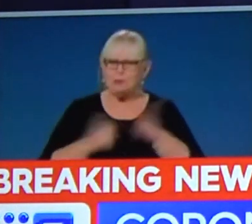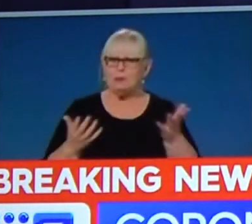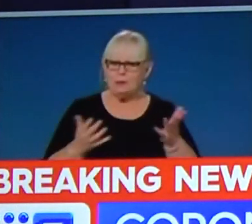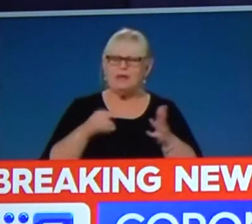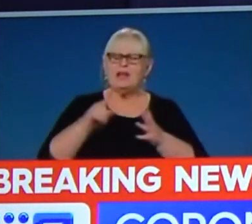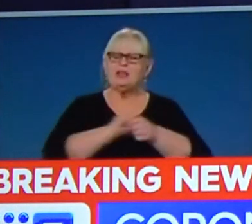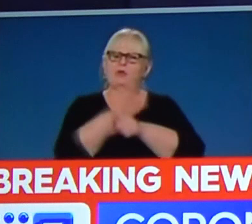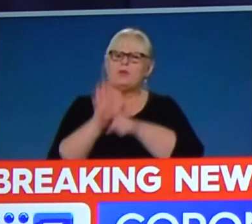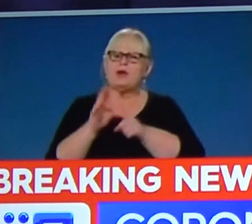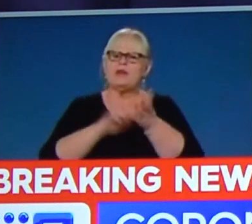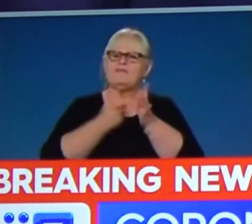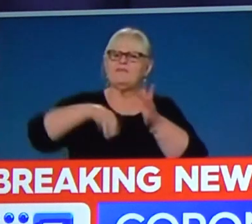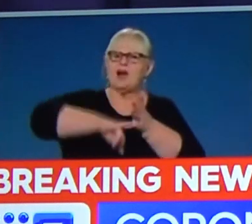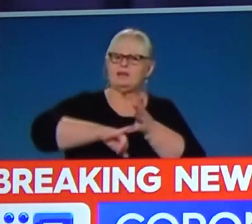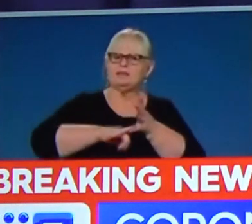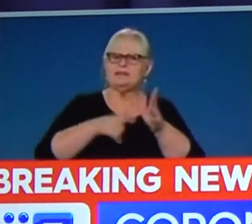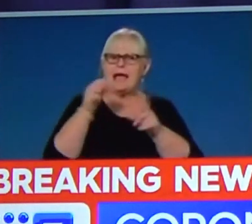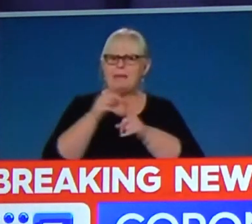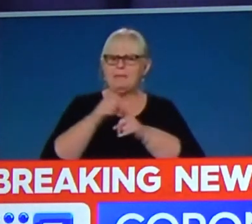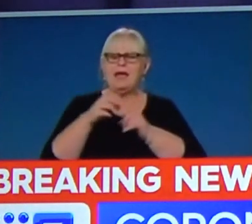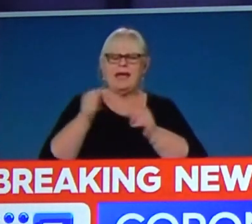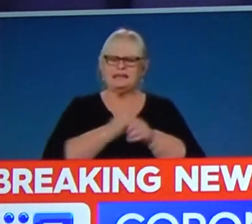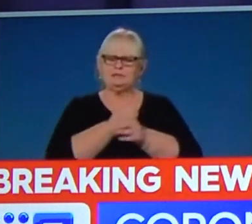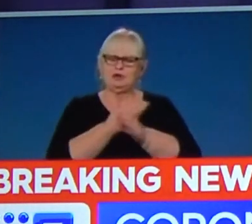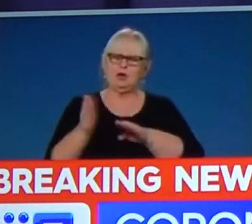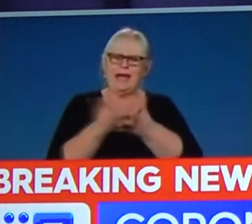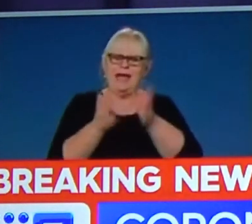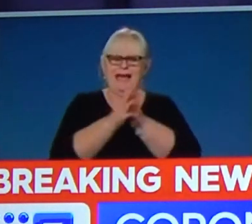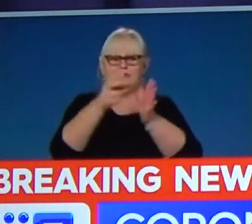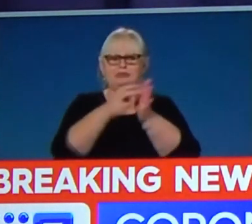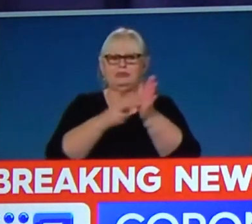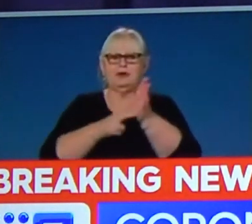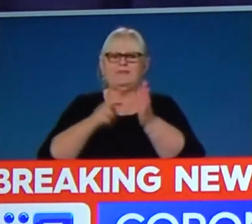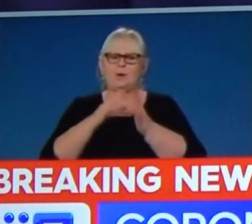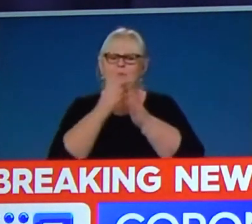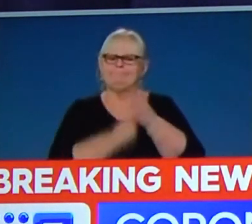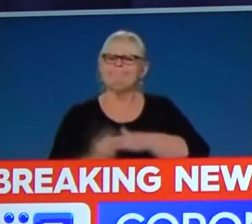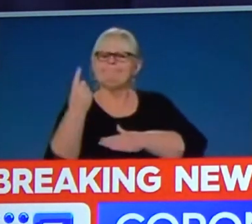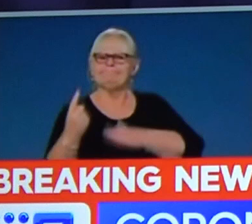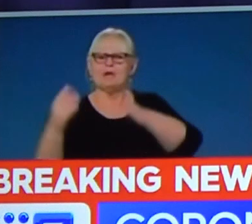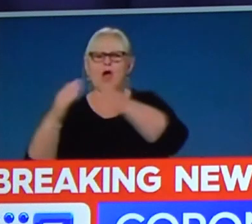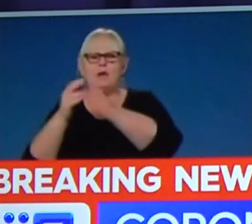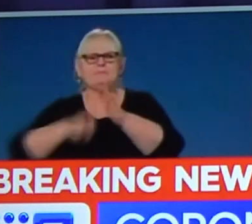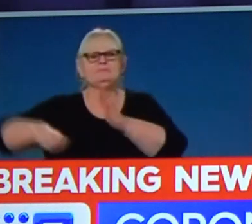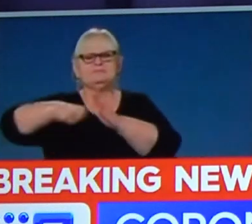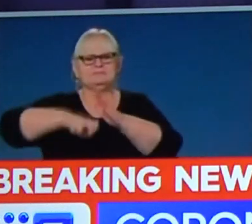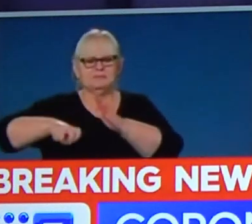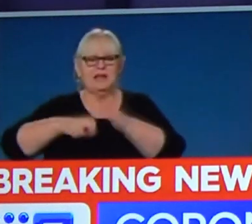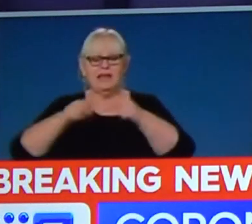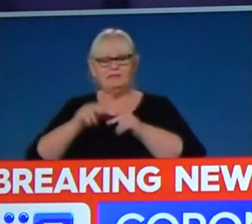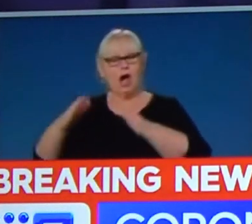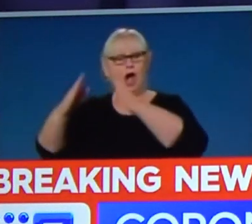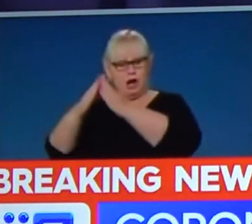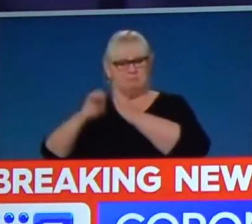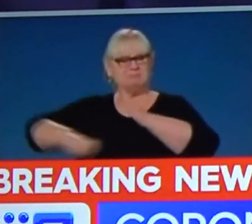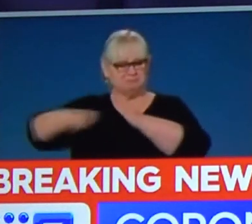coronavirus app has that also that new registration feature about self-isolation. That helps us get information to you and supports the